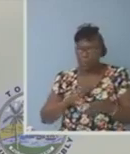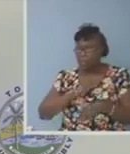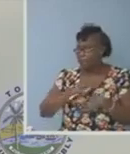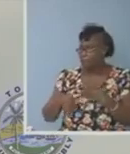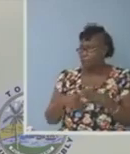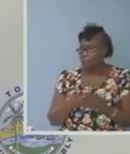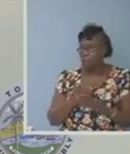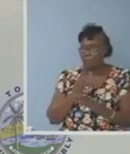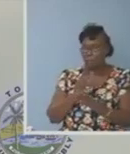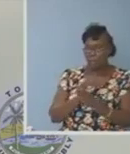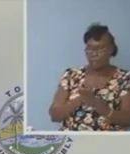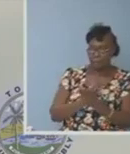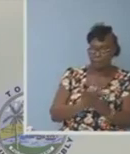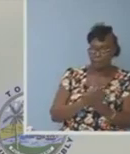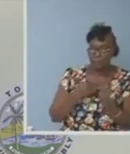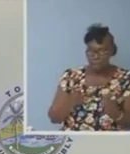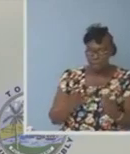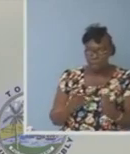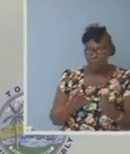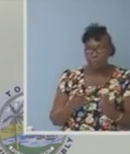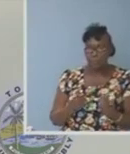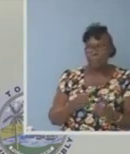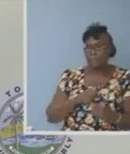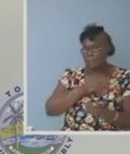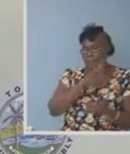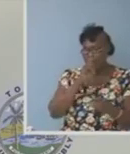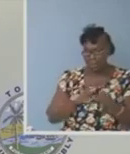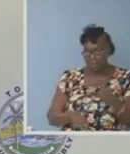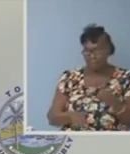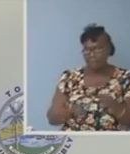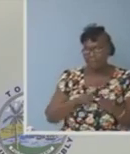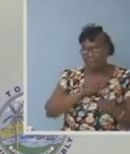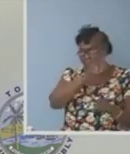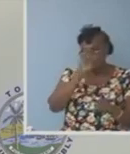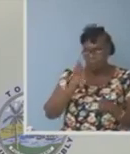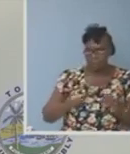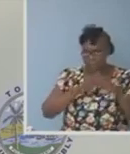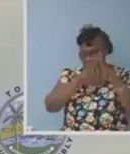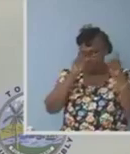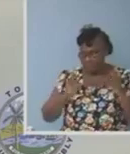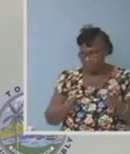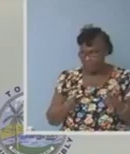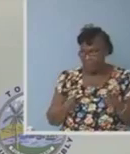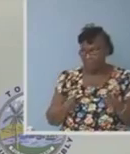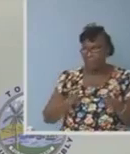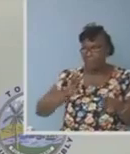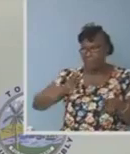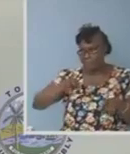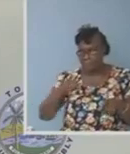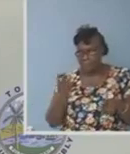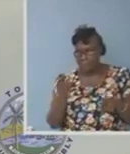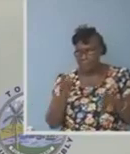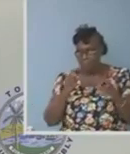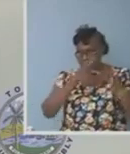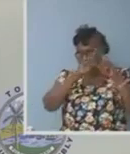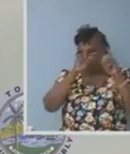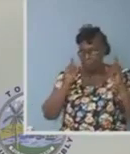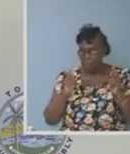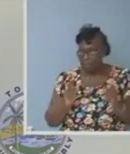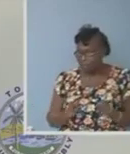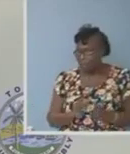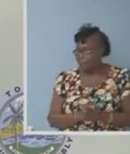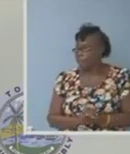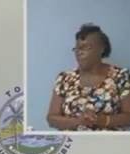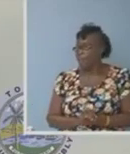would typically at this time be doing their end of term tests, and because it is the second term in the